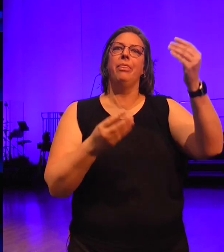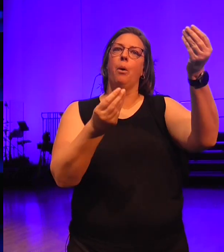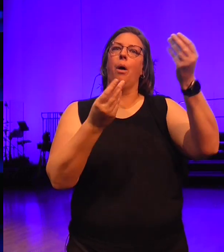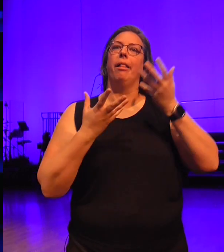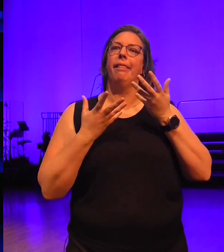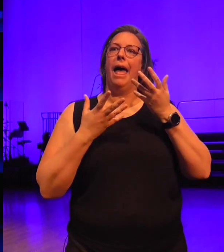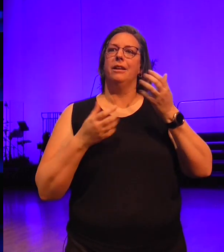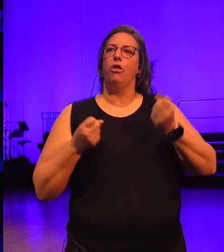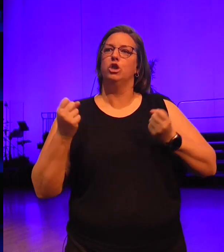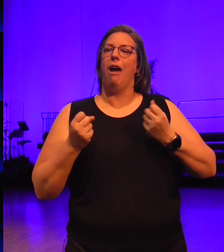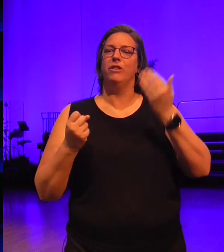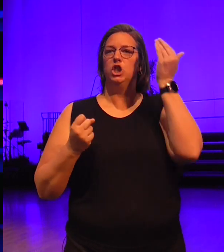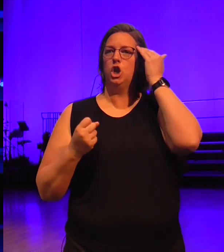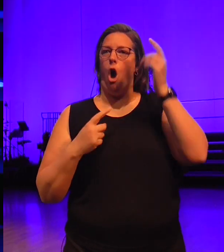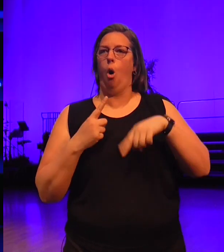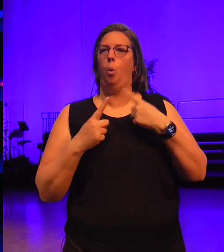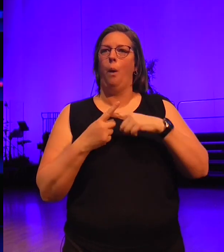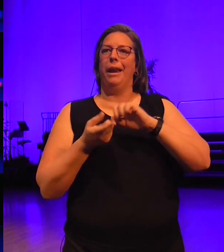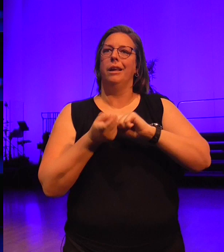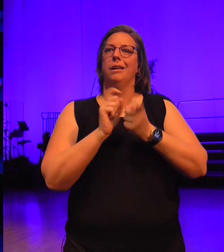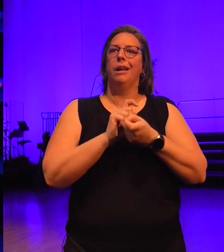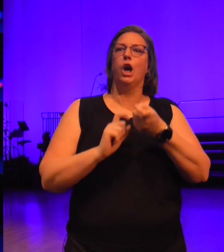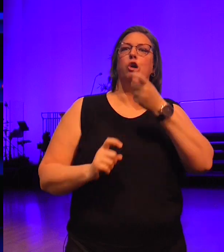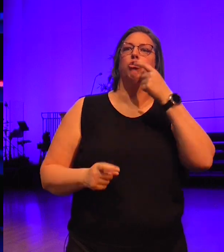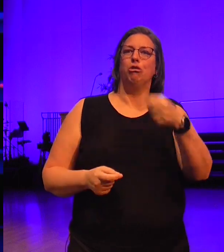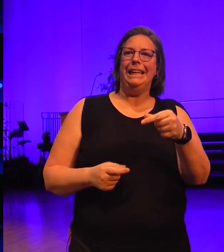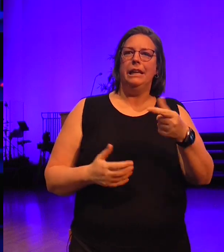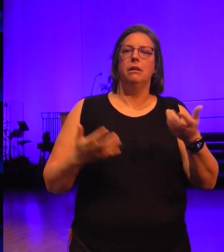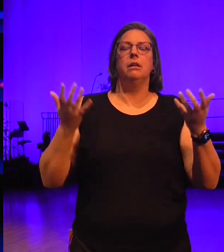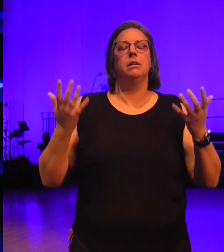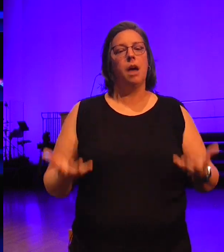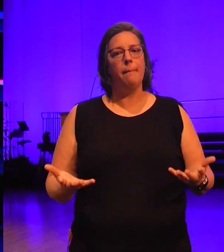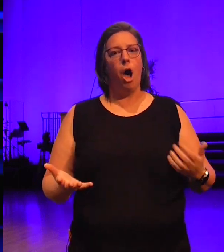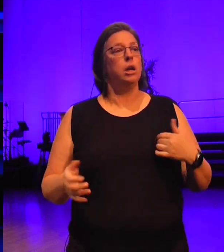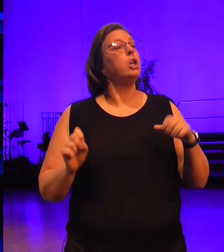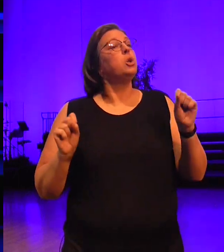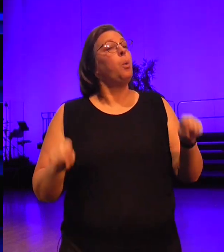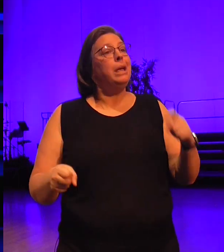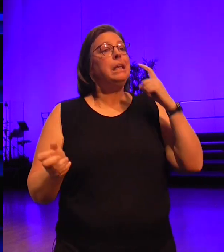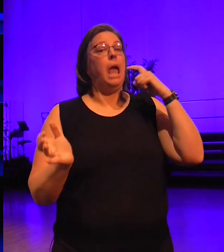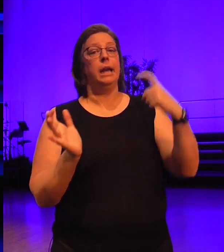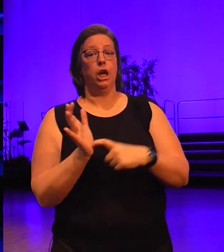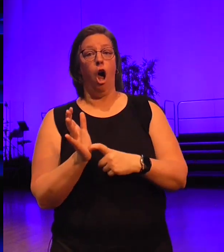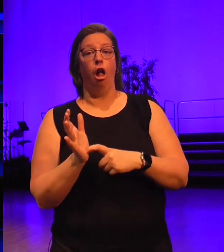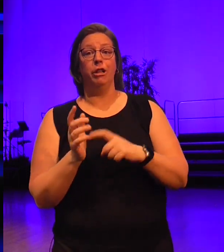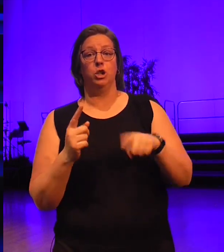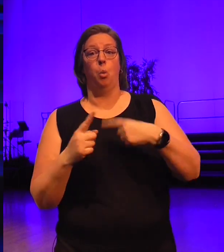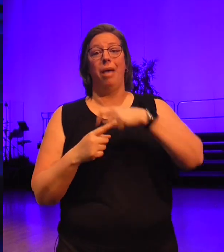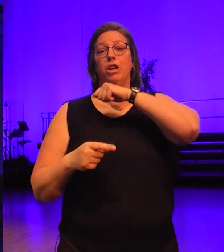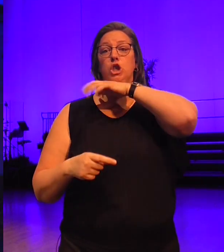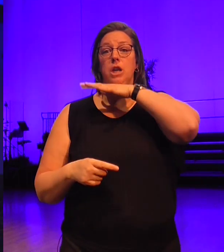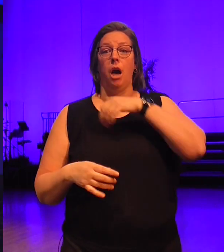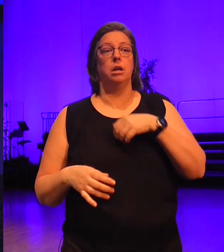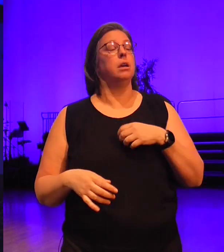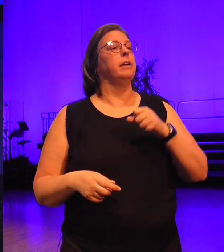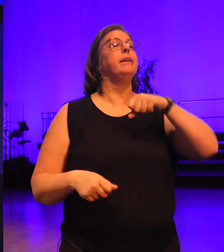We can all identify a place where there's yuck in our lives. Can we all do that? Yes. Can you think of it? Let's say it together.